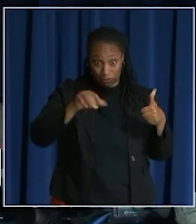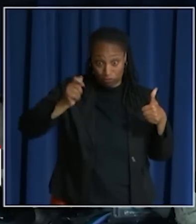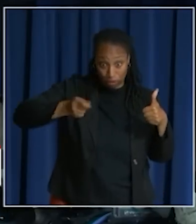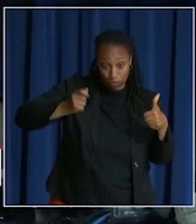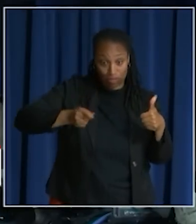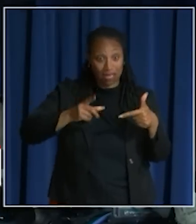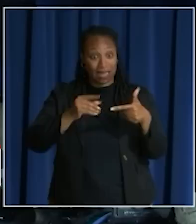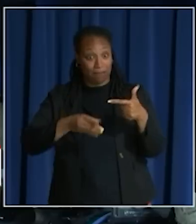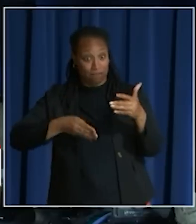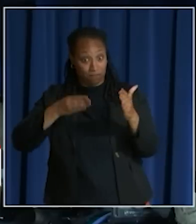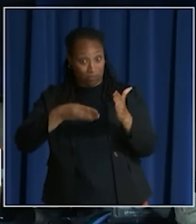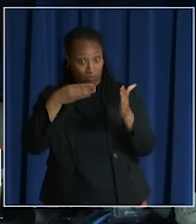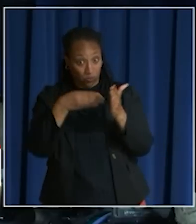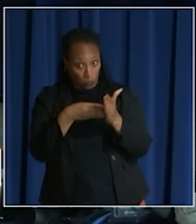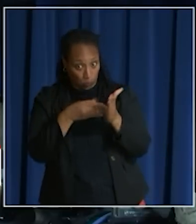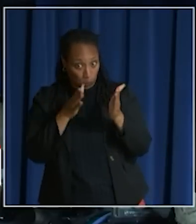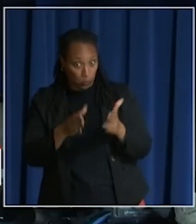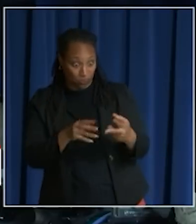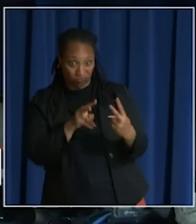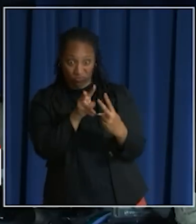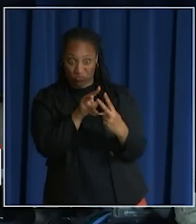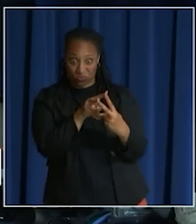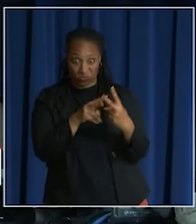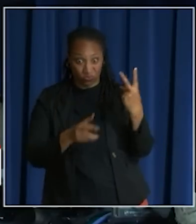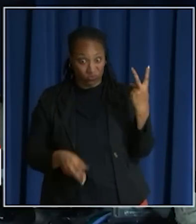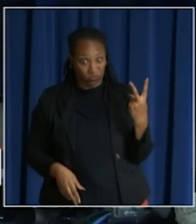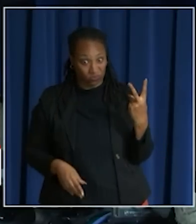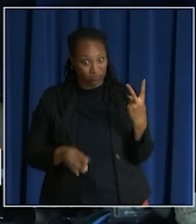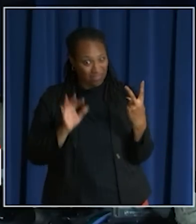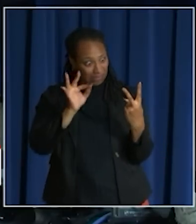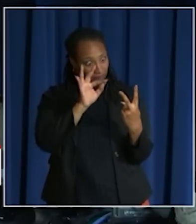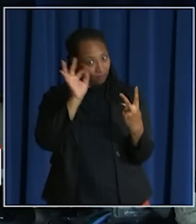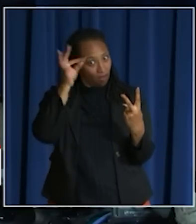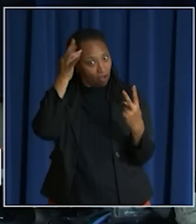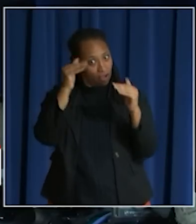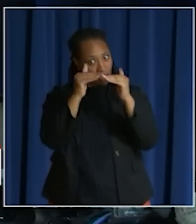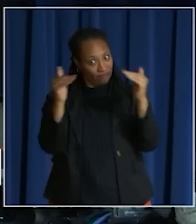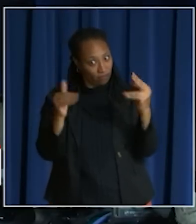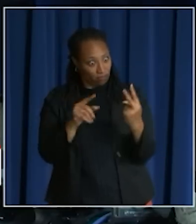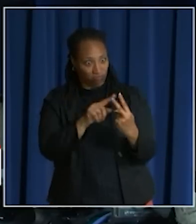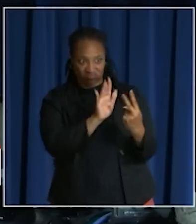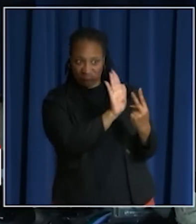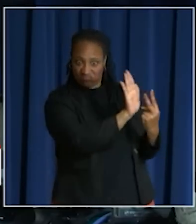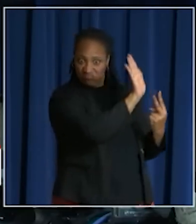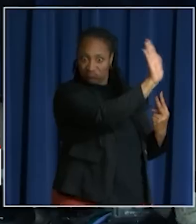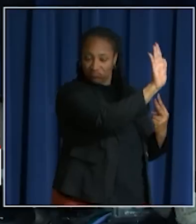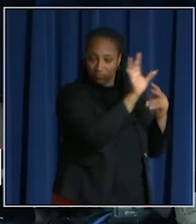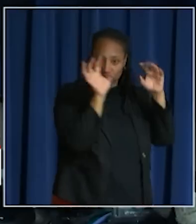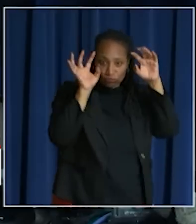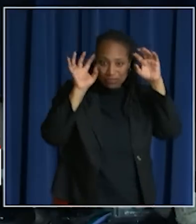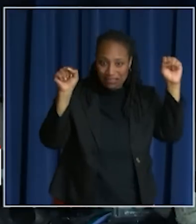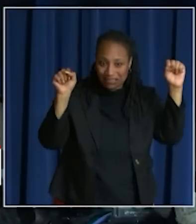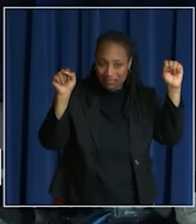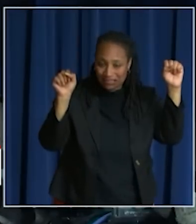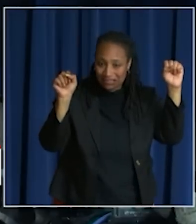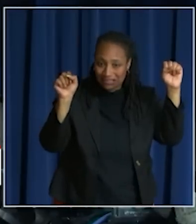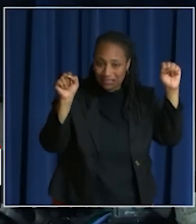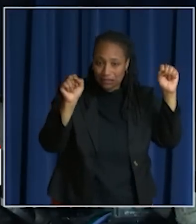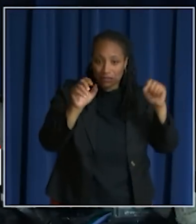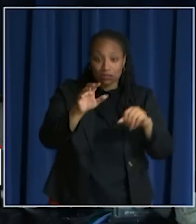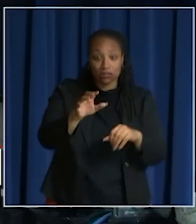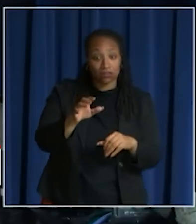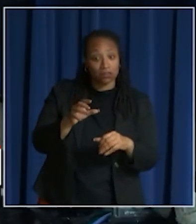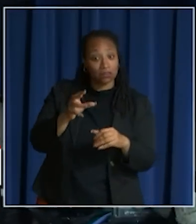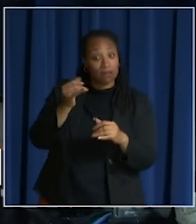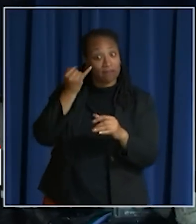a part of the federal system. So anytime we talk about crime in the district, it is part